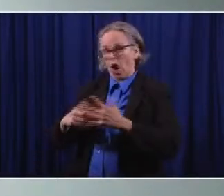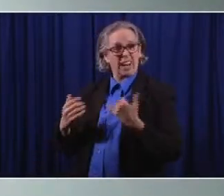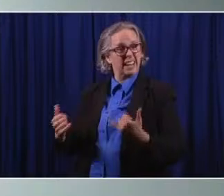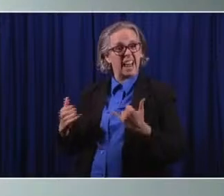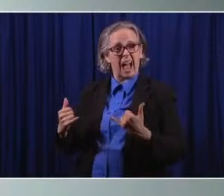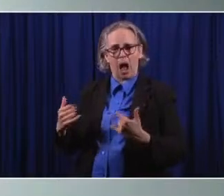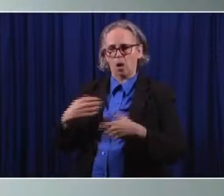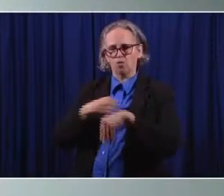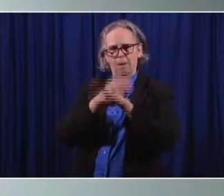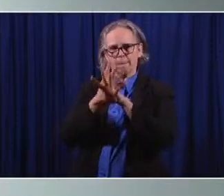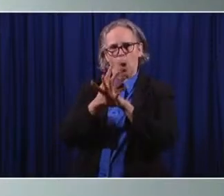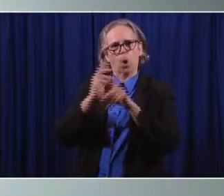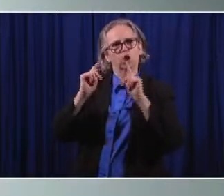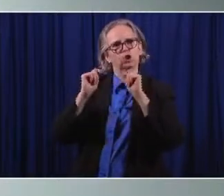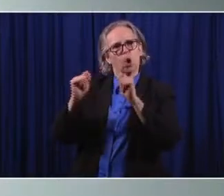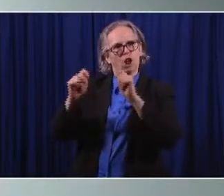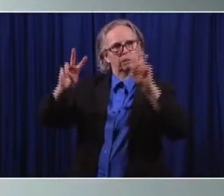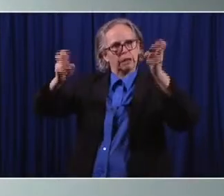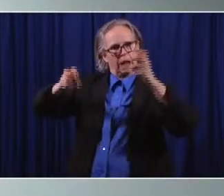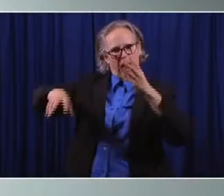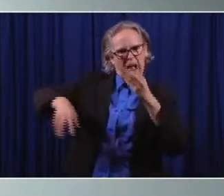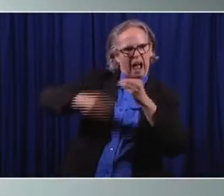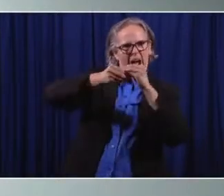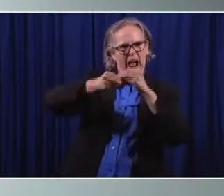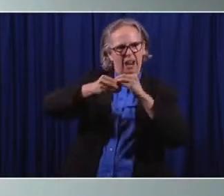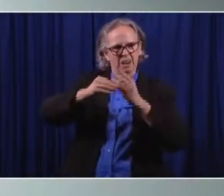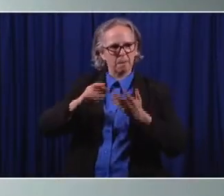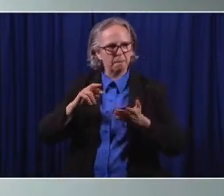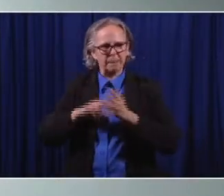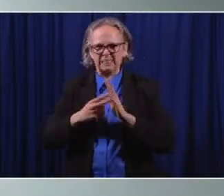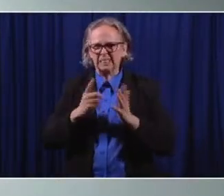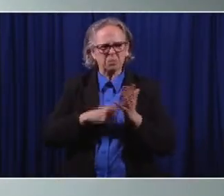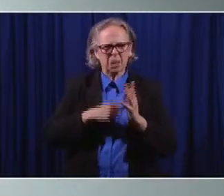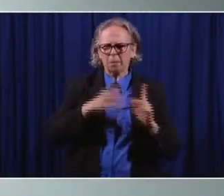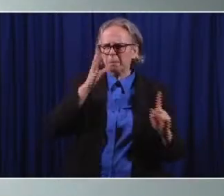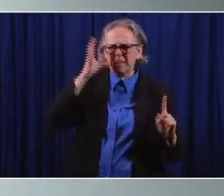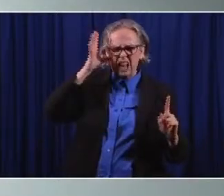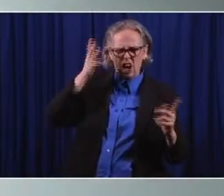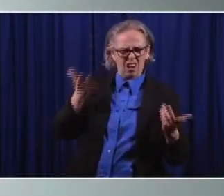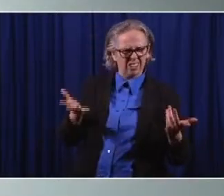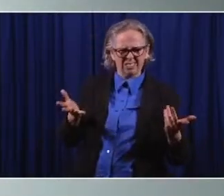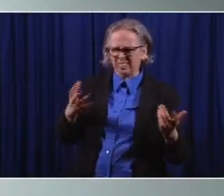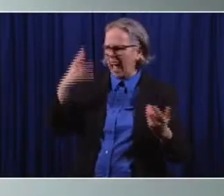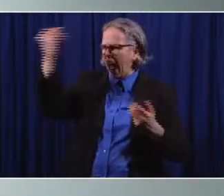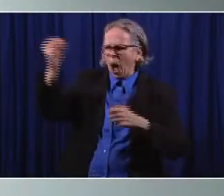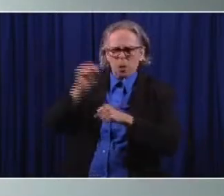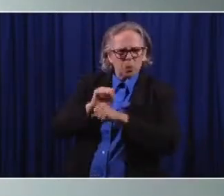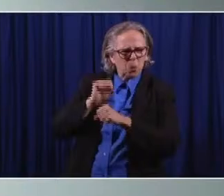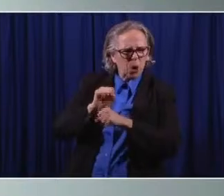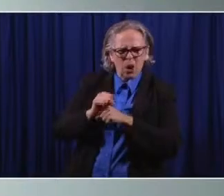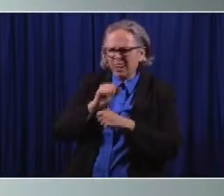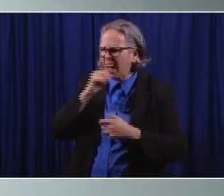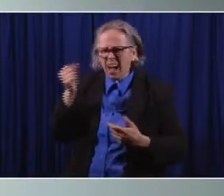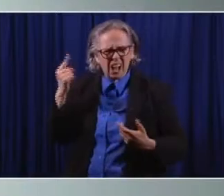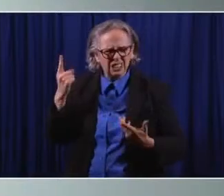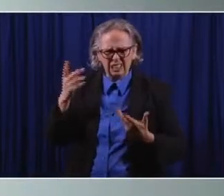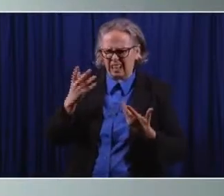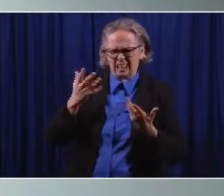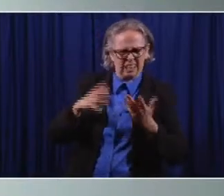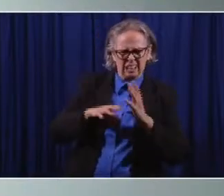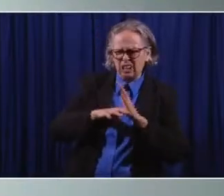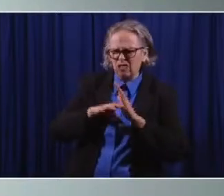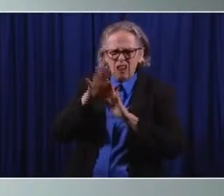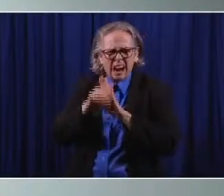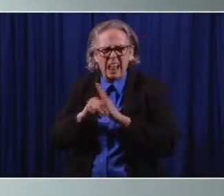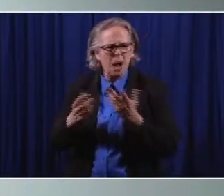because sometimes there may not be a parent or a guardian there while they're working, but in the evening, when that parent or guardian comes home, we'll have